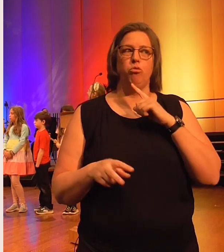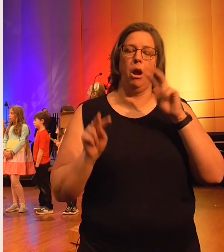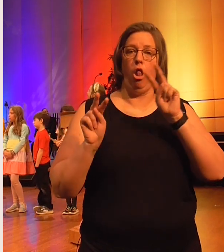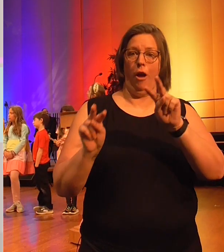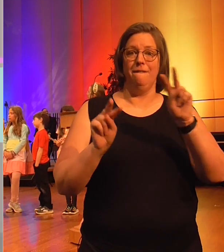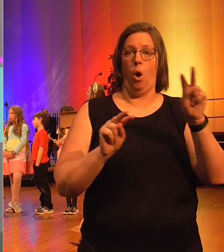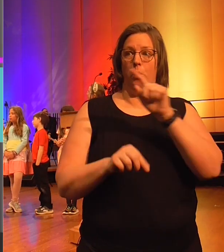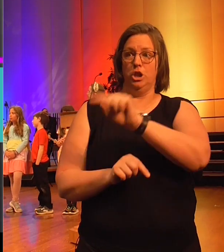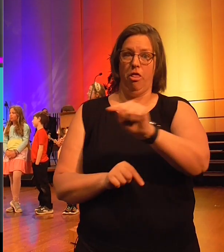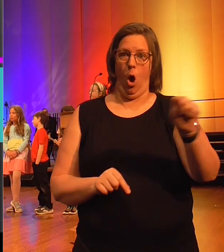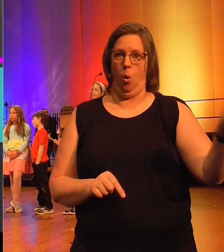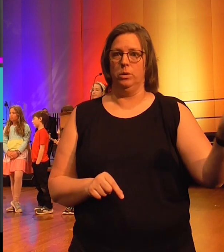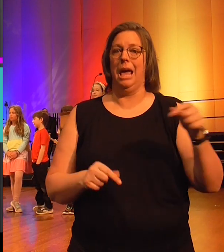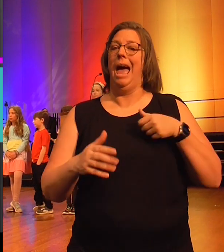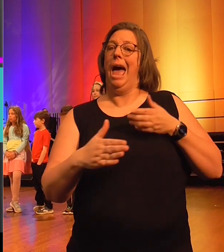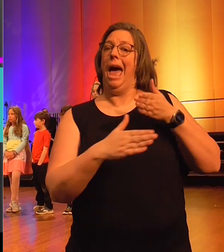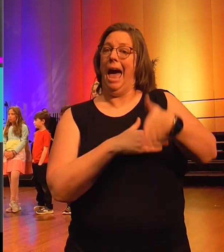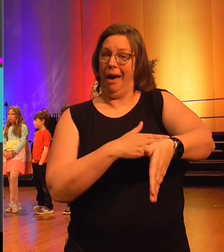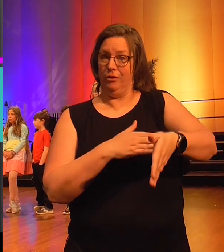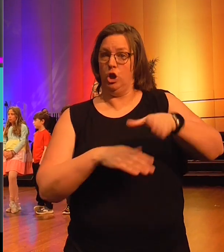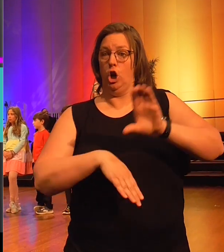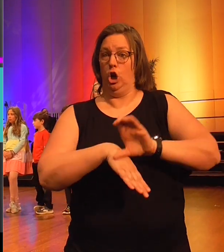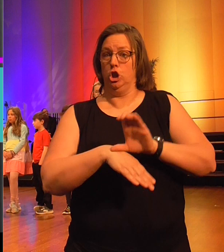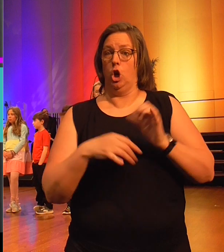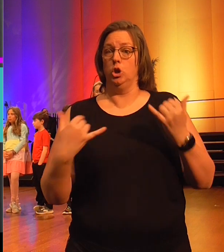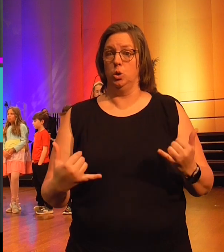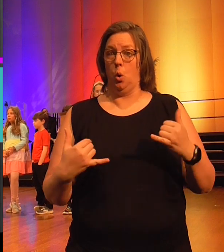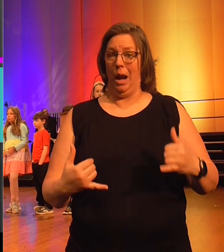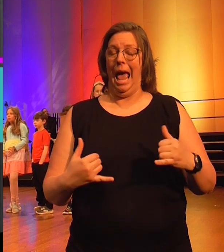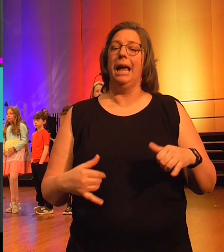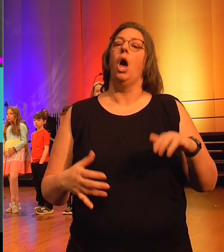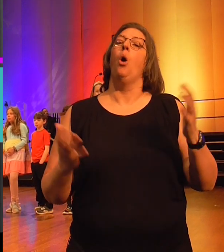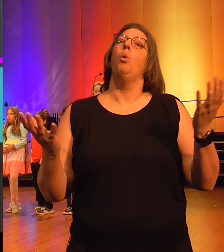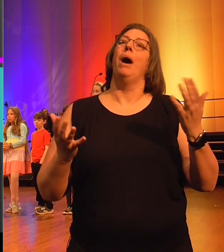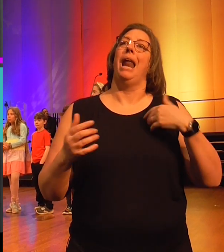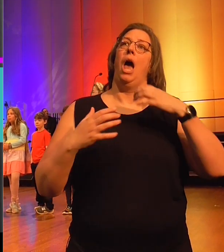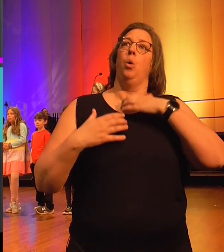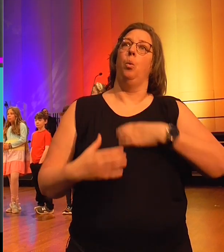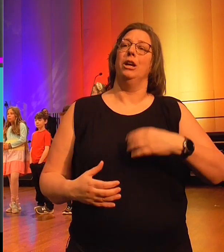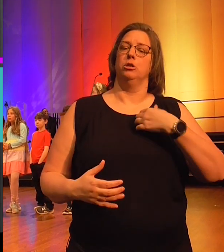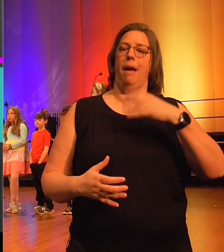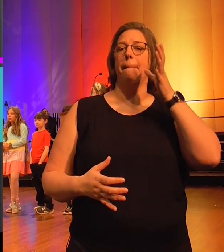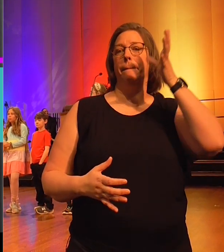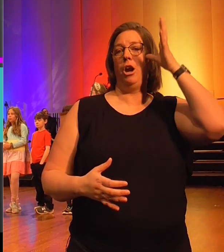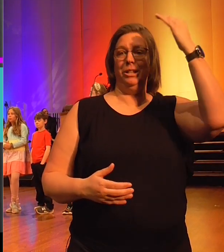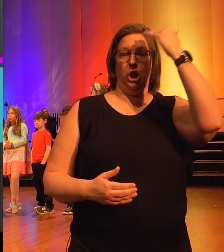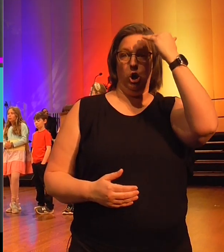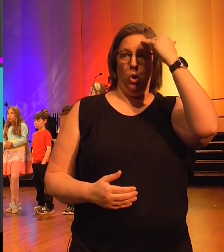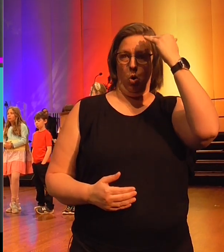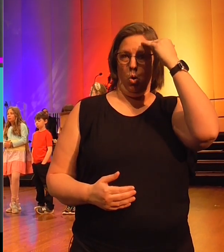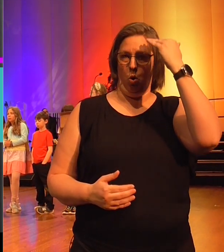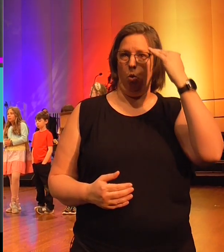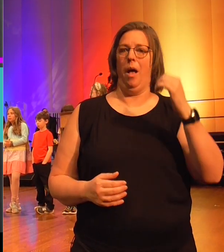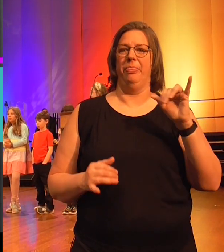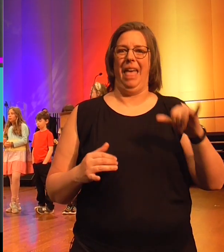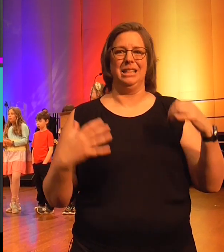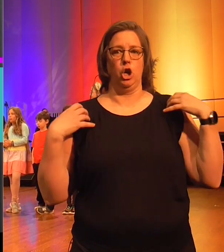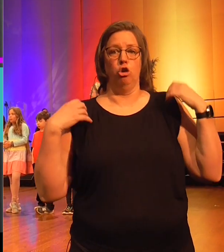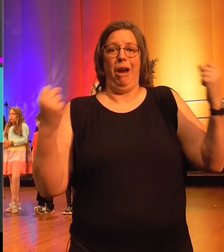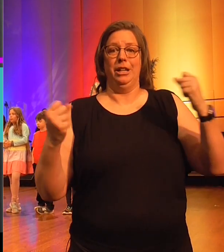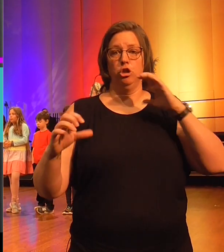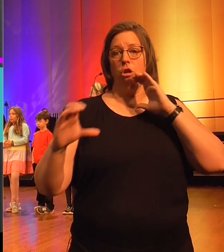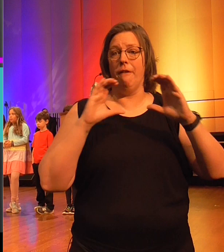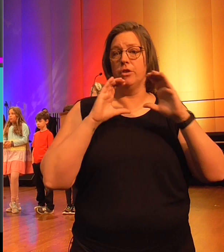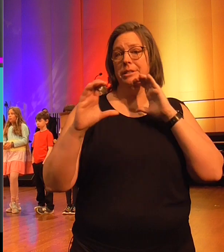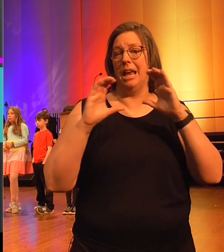After church today, in the vote is What I Wish My Parents Knew. It's about courageous conversations. And we always say it's